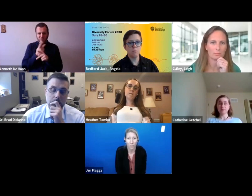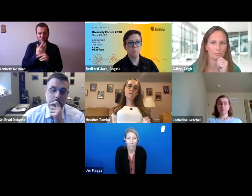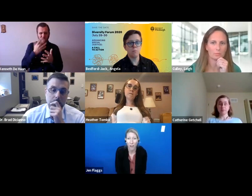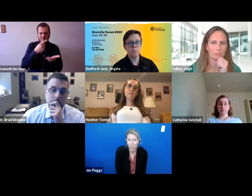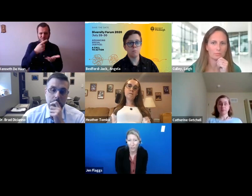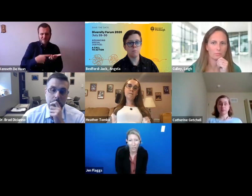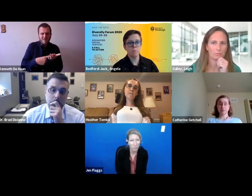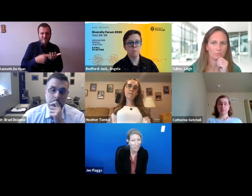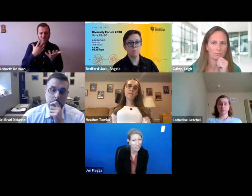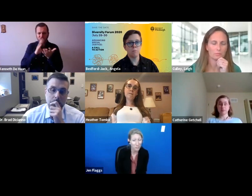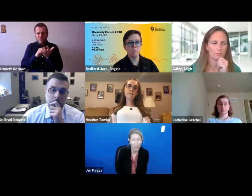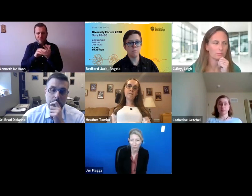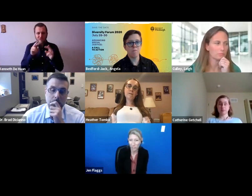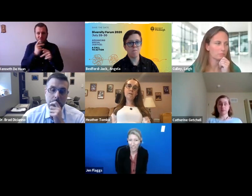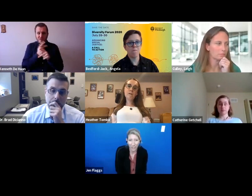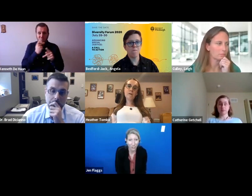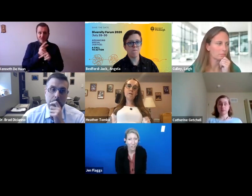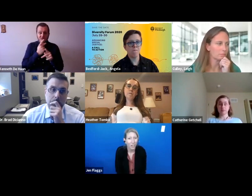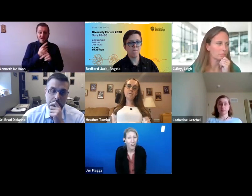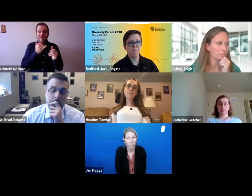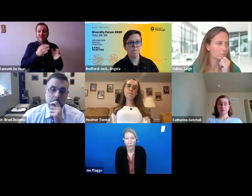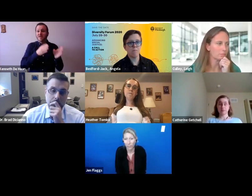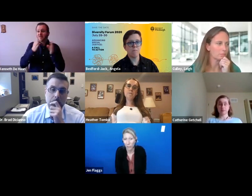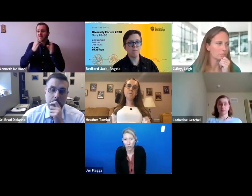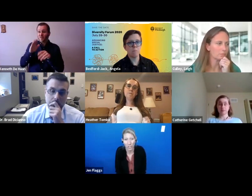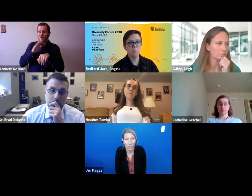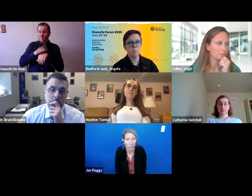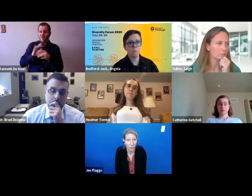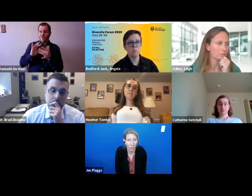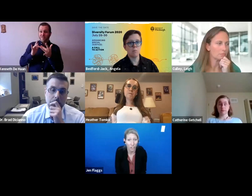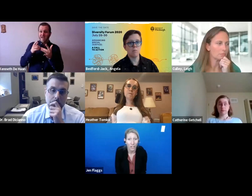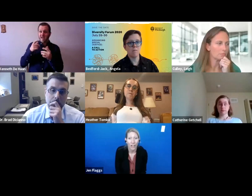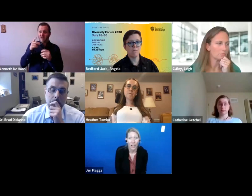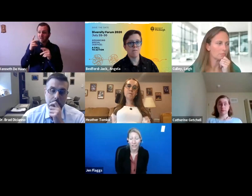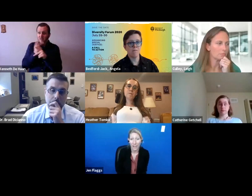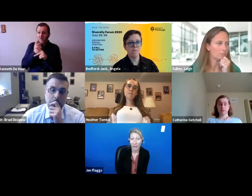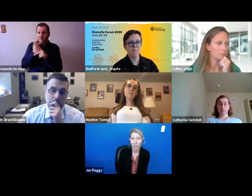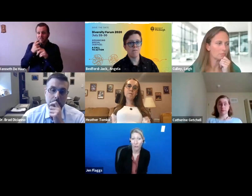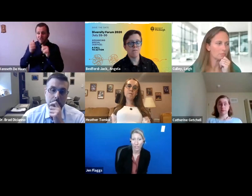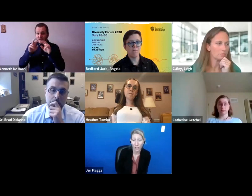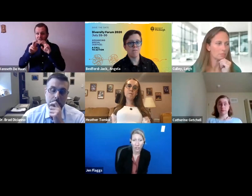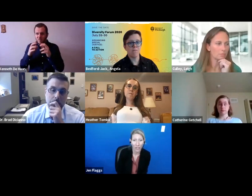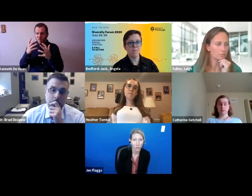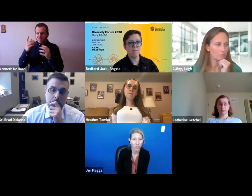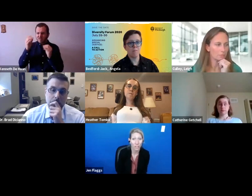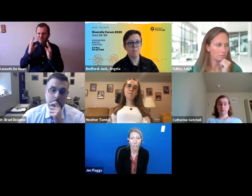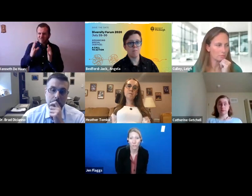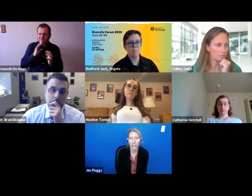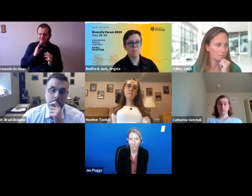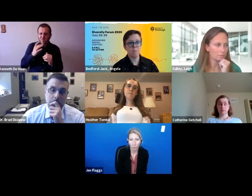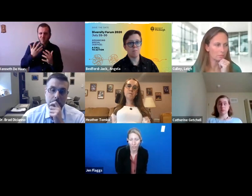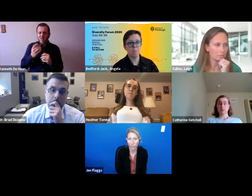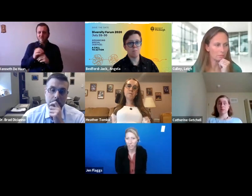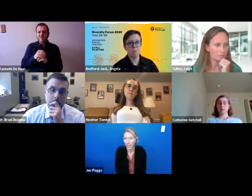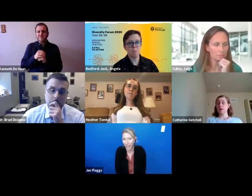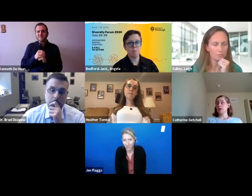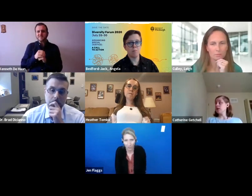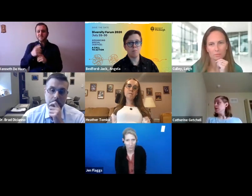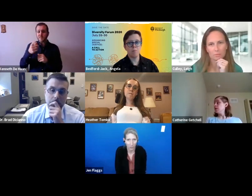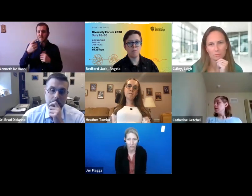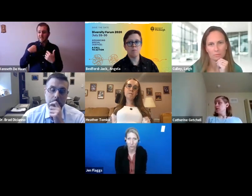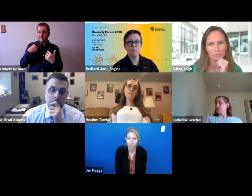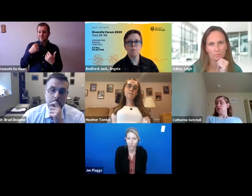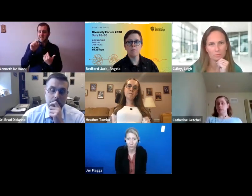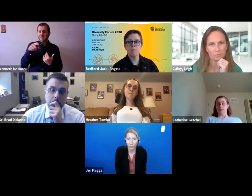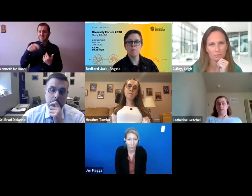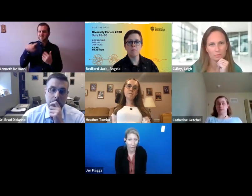figure out the puzzle and piece the puzzle together of what they're trying to learn. And now they're on the internet trying to use that information to add to